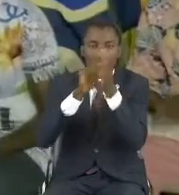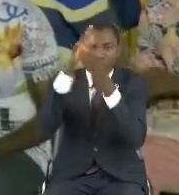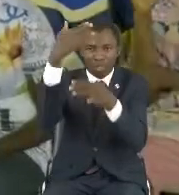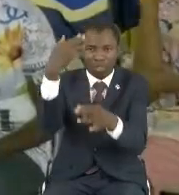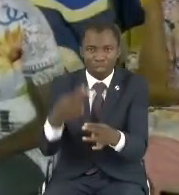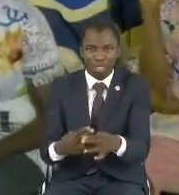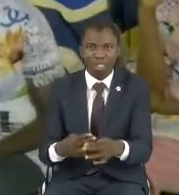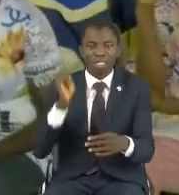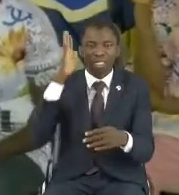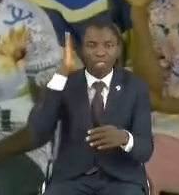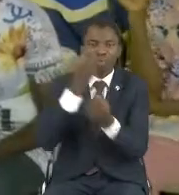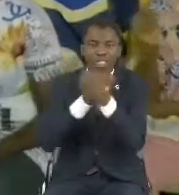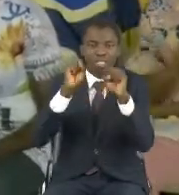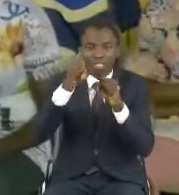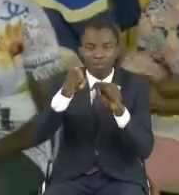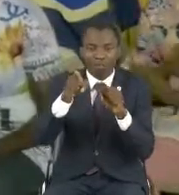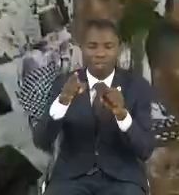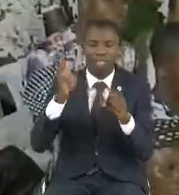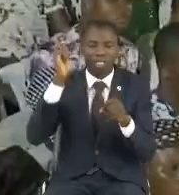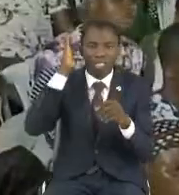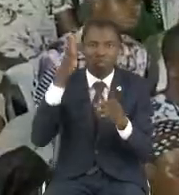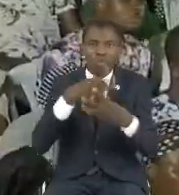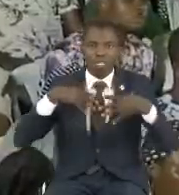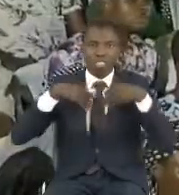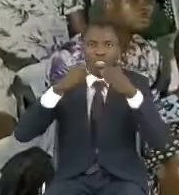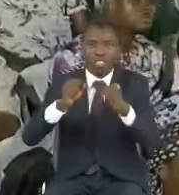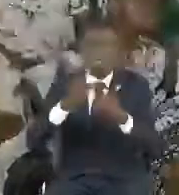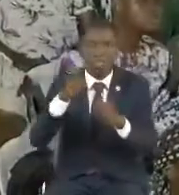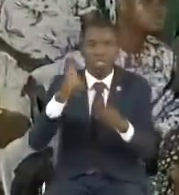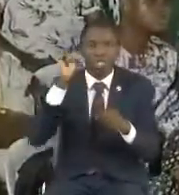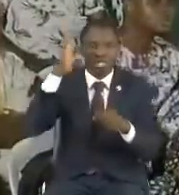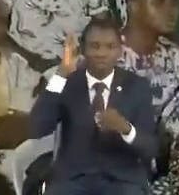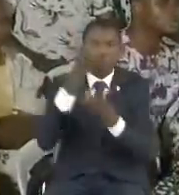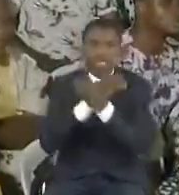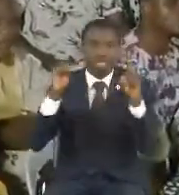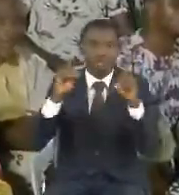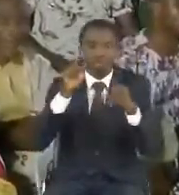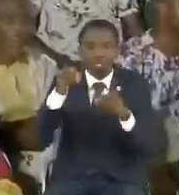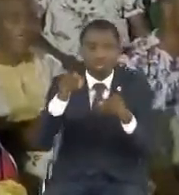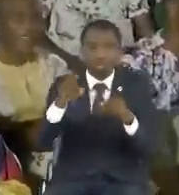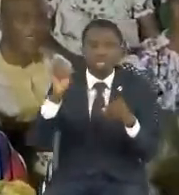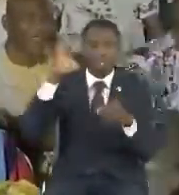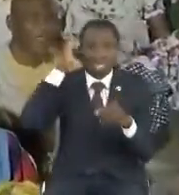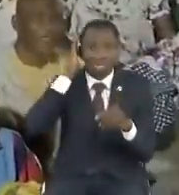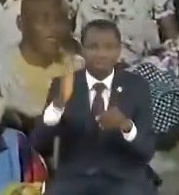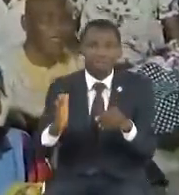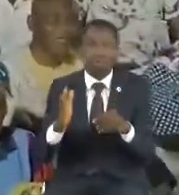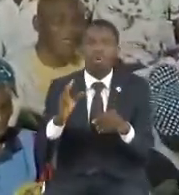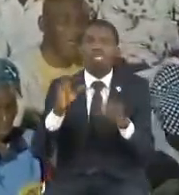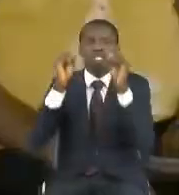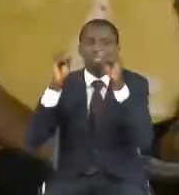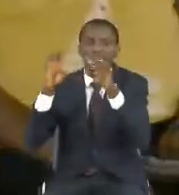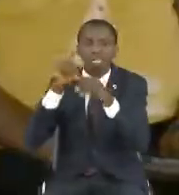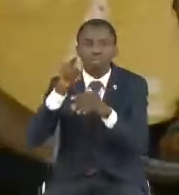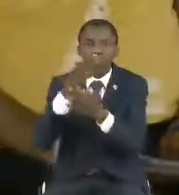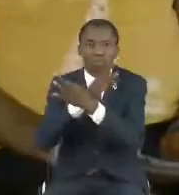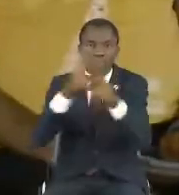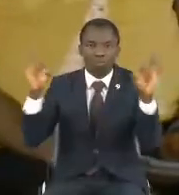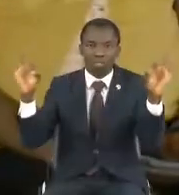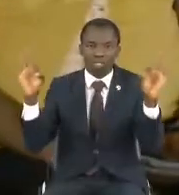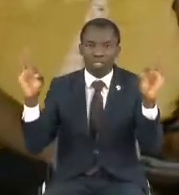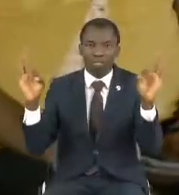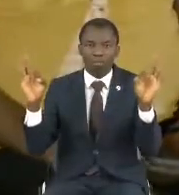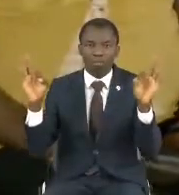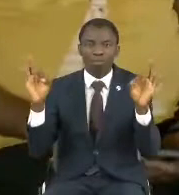you. Amen. He will heal you. Amen. He will deliver you. Amen. He will set you free. Amen. Look at